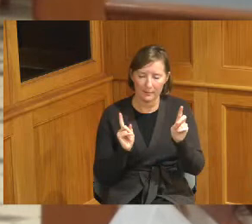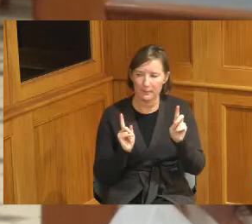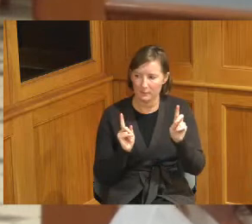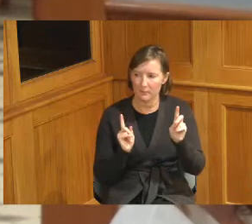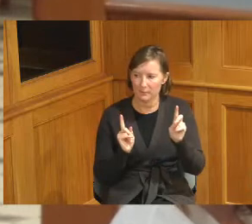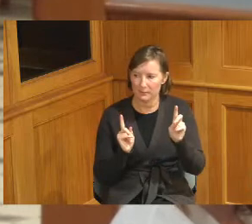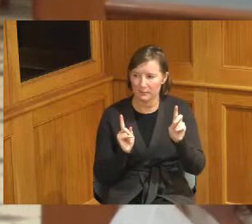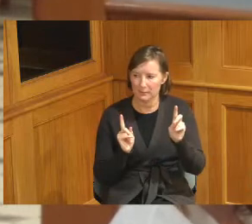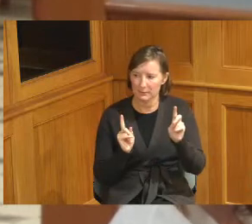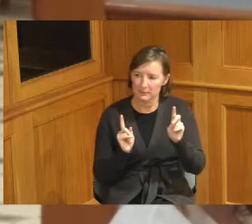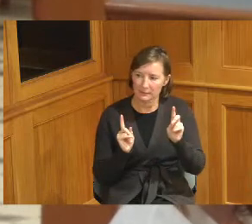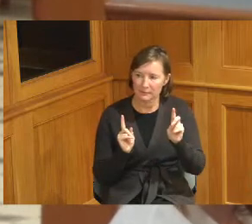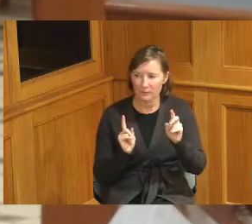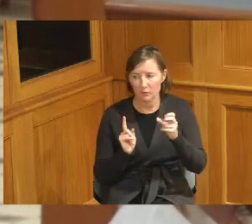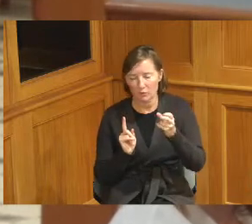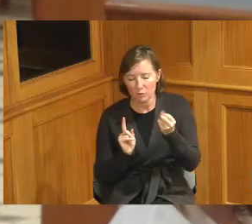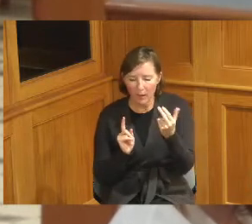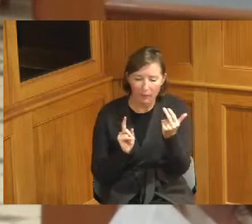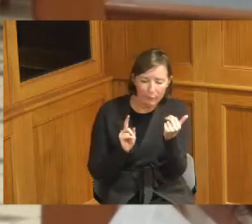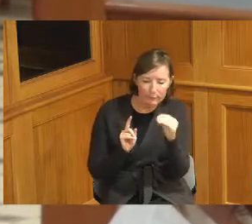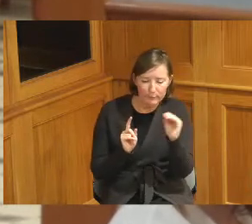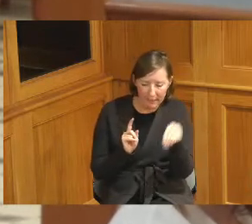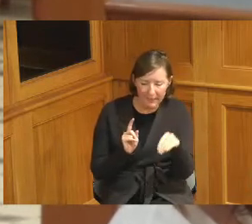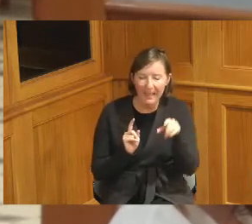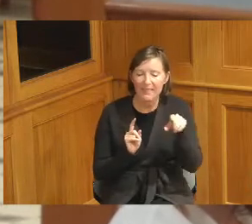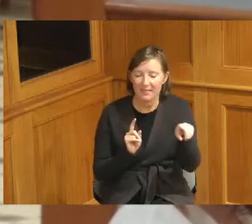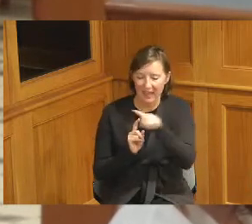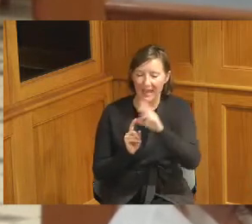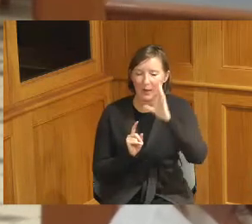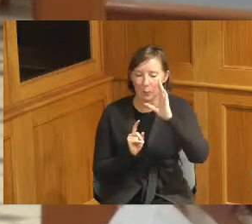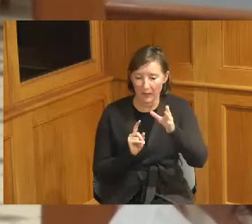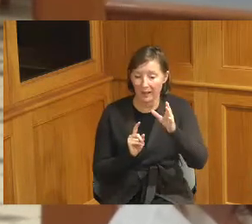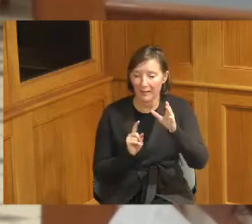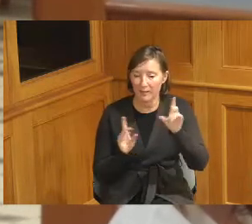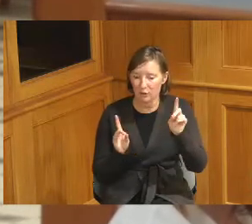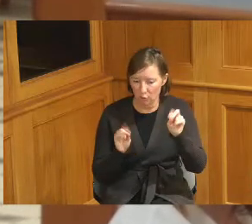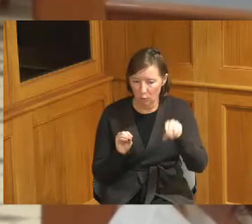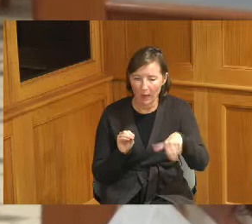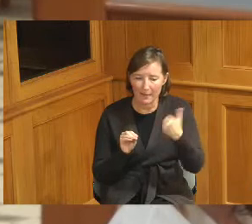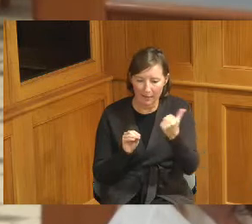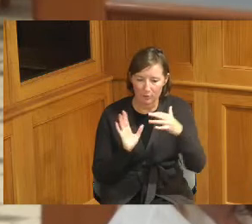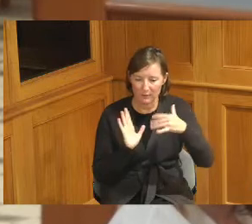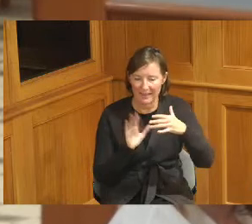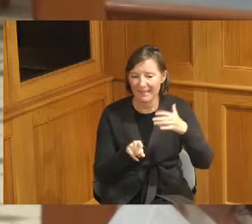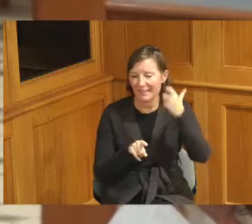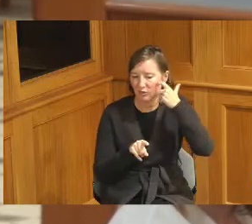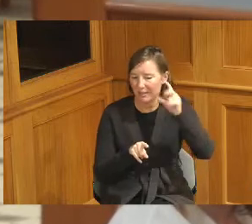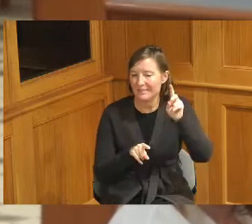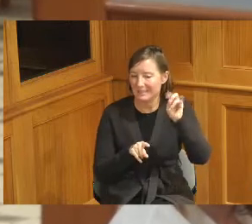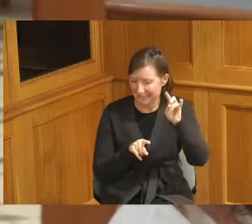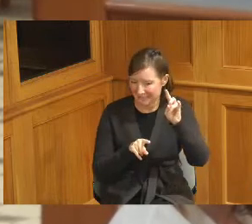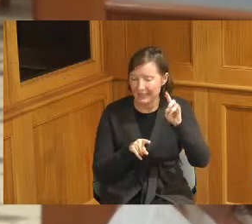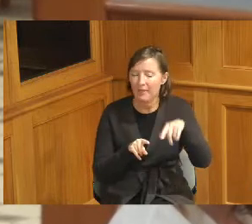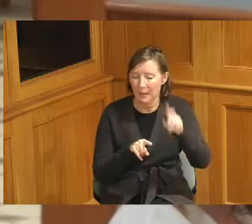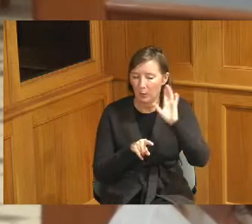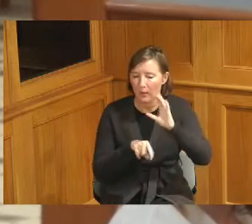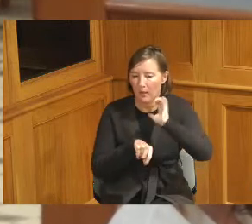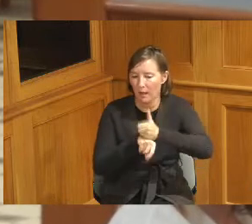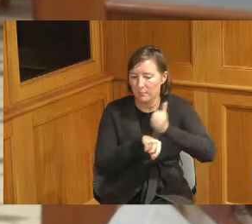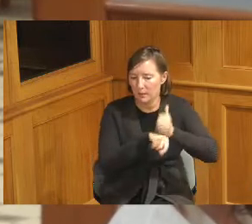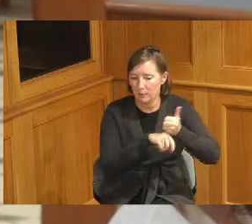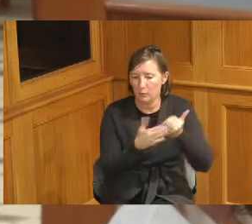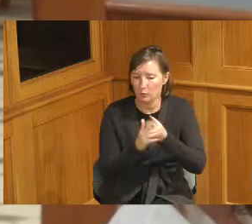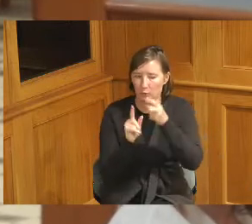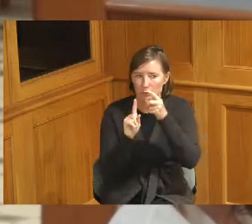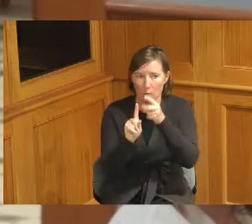they were a little. Well, they're doing another study, and they've just done another study, and so they'll be establishing some new goals. So I don't want to get too